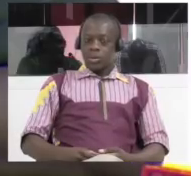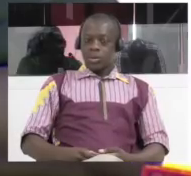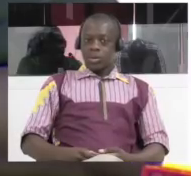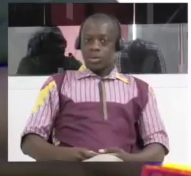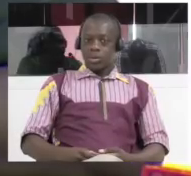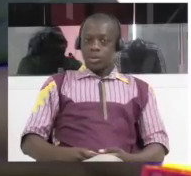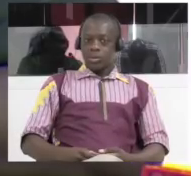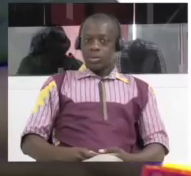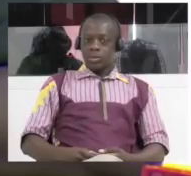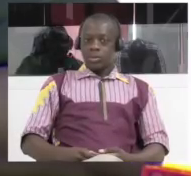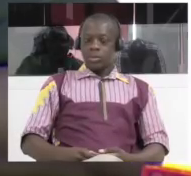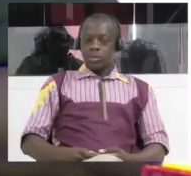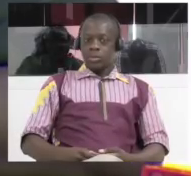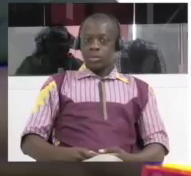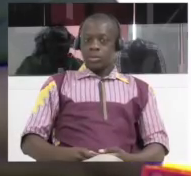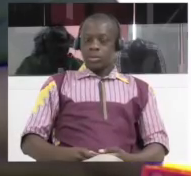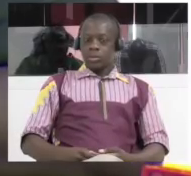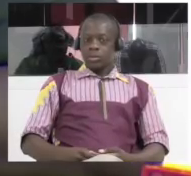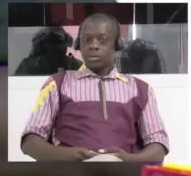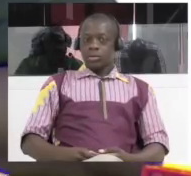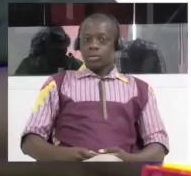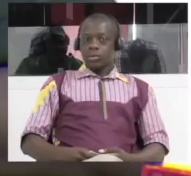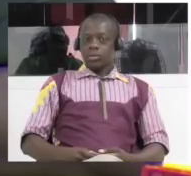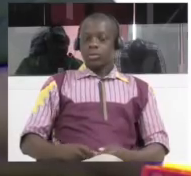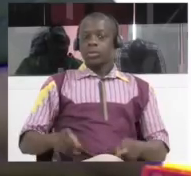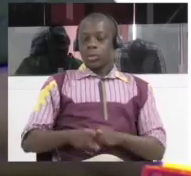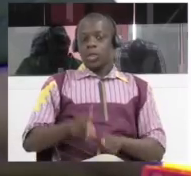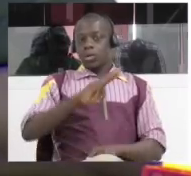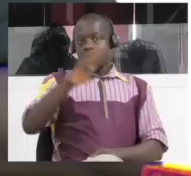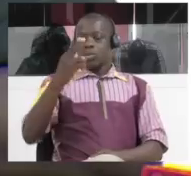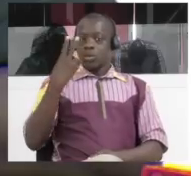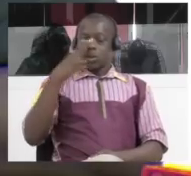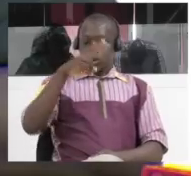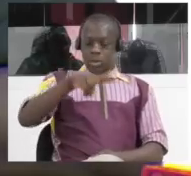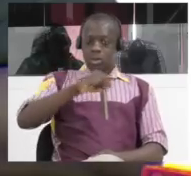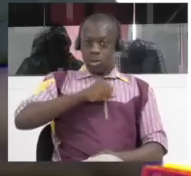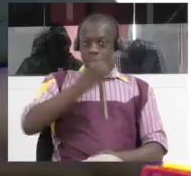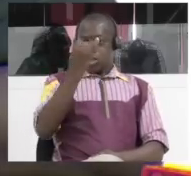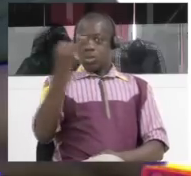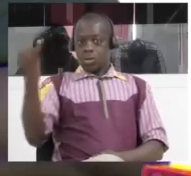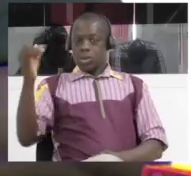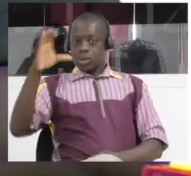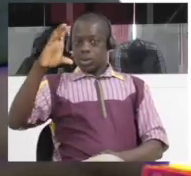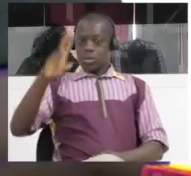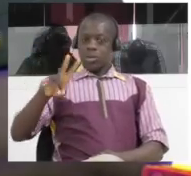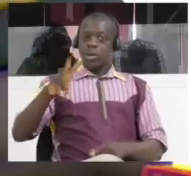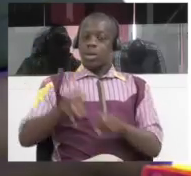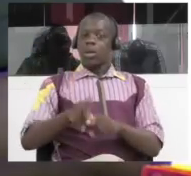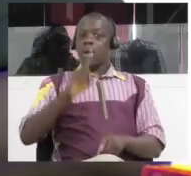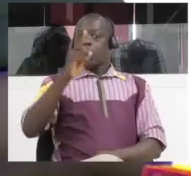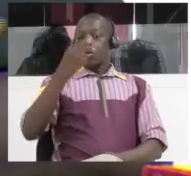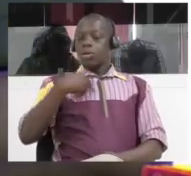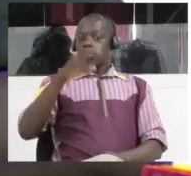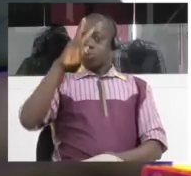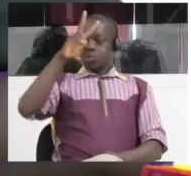I was not privy to their individual CVs, but certainly if you look at